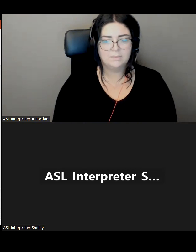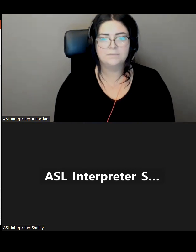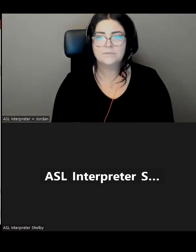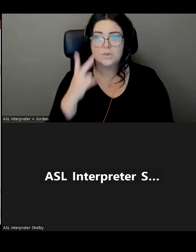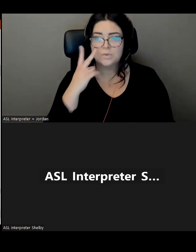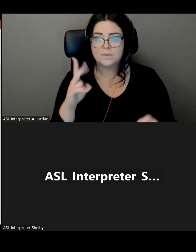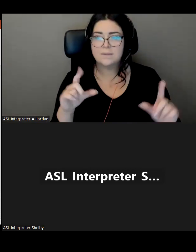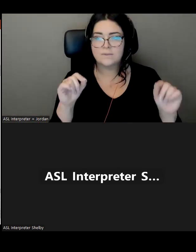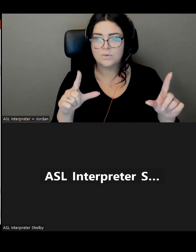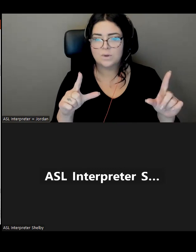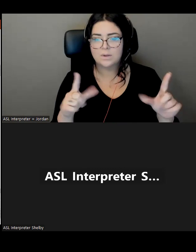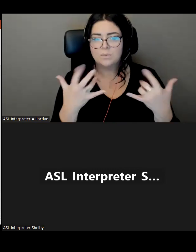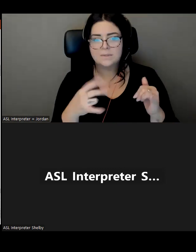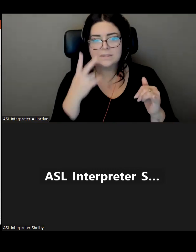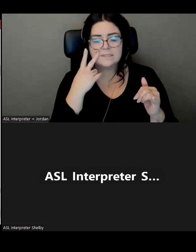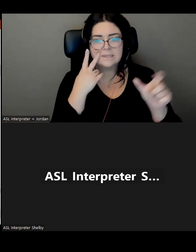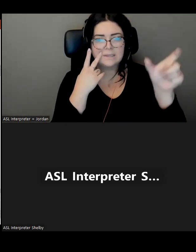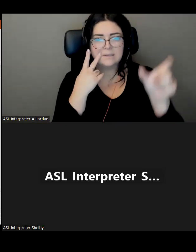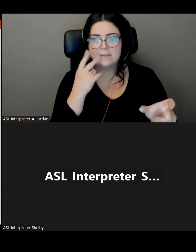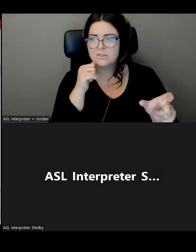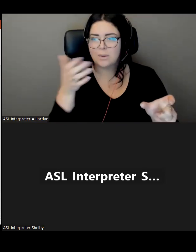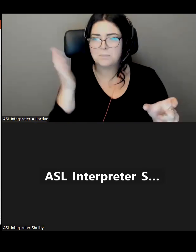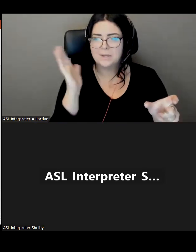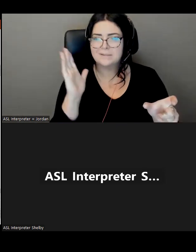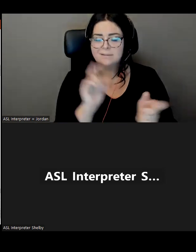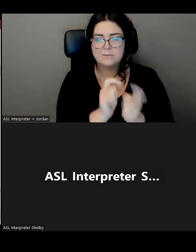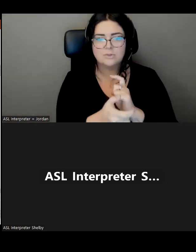see your next slides coming up on the left-hand side.